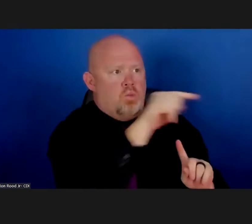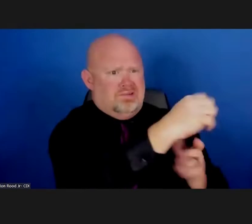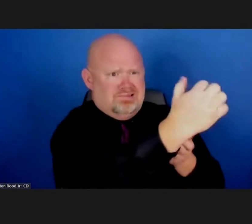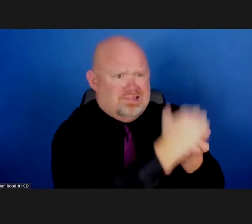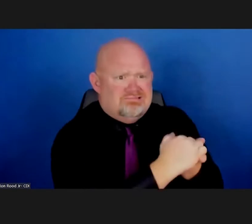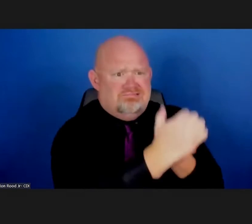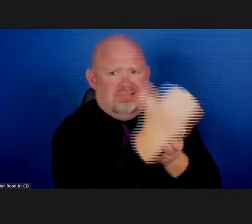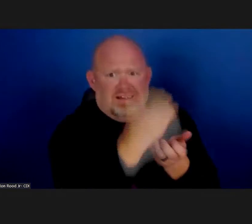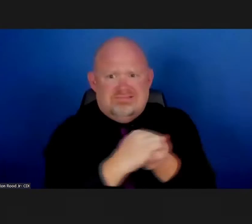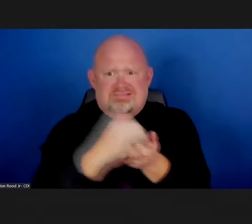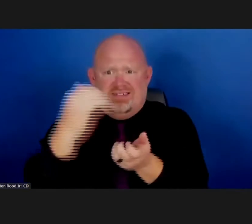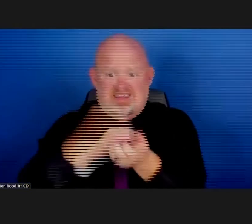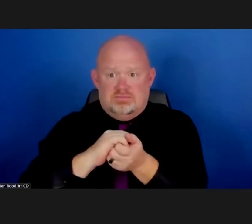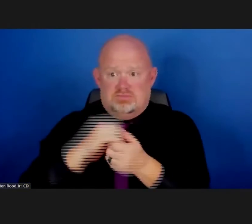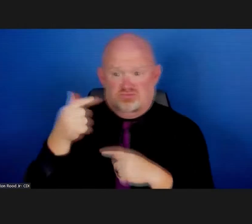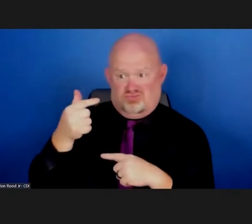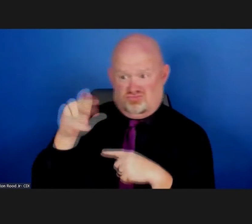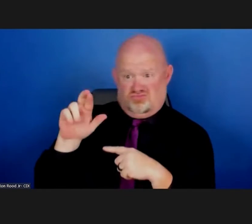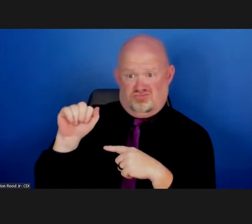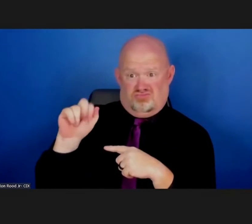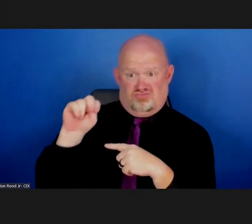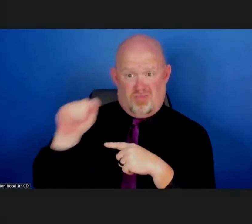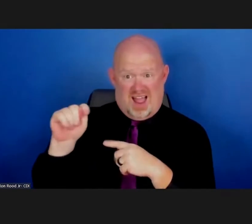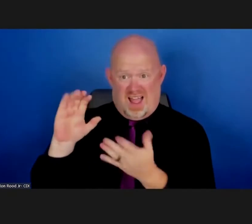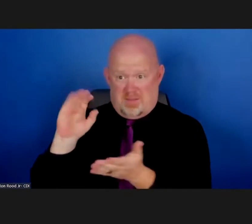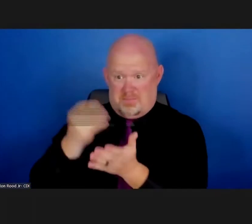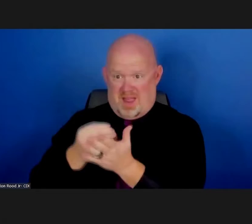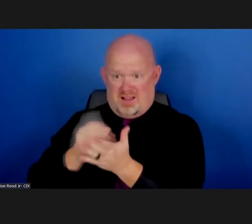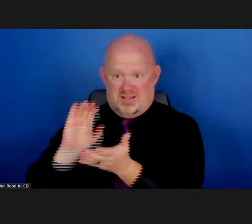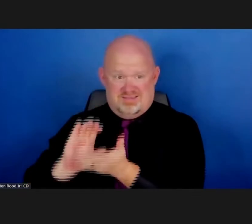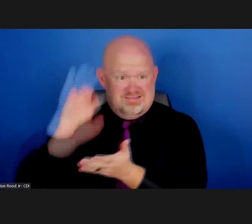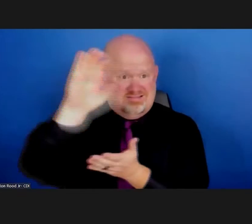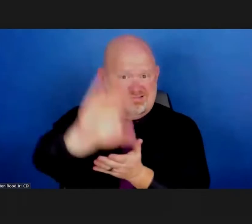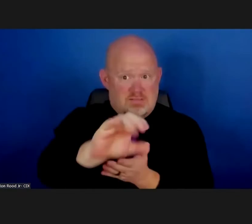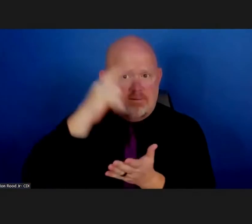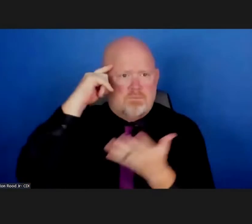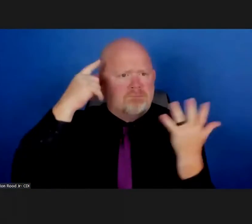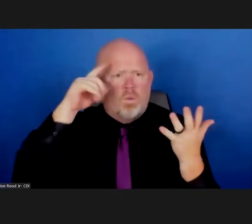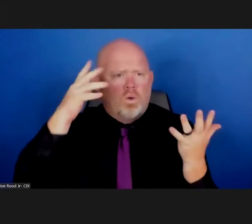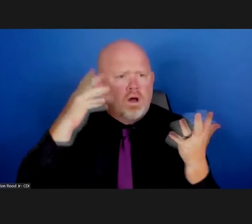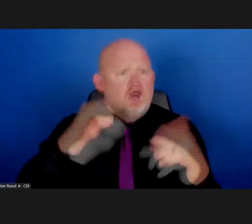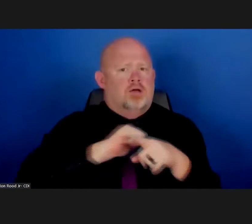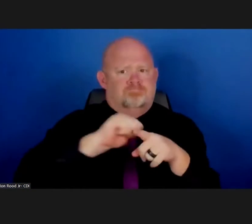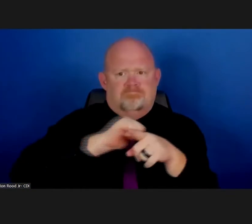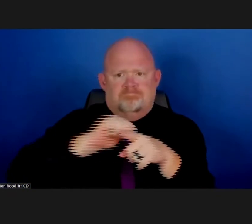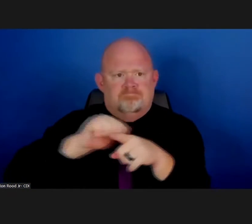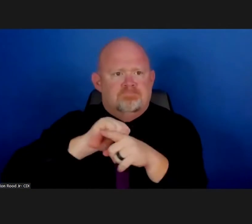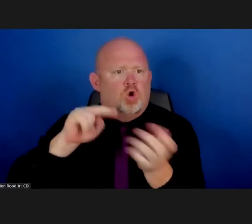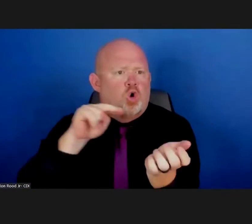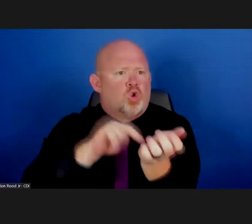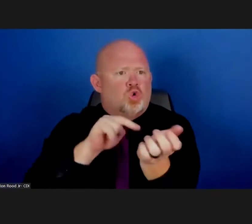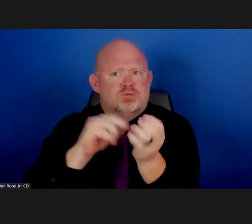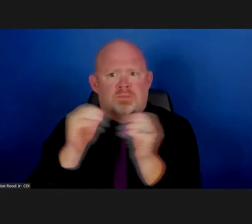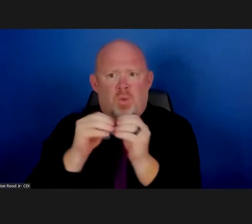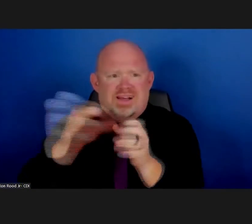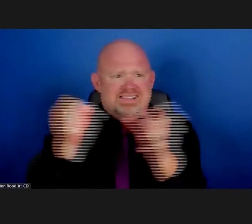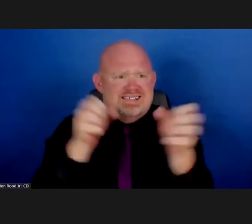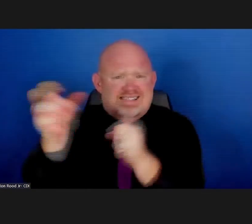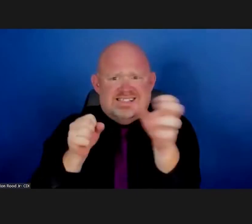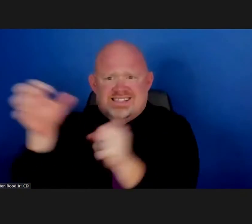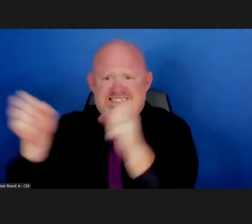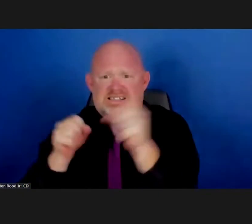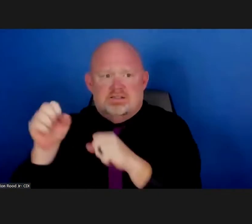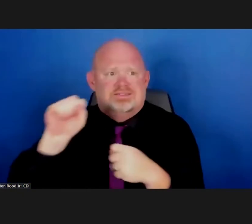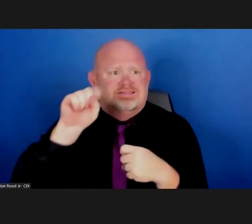train certified nursing assistants, to staff in nursing homes. Other of these funds will go to actually support the nursing